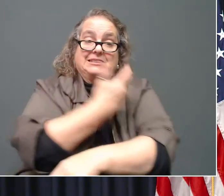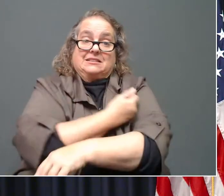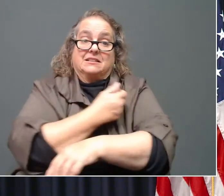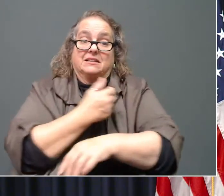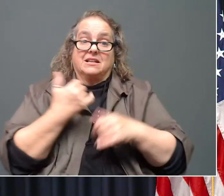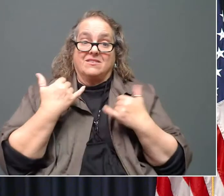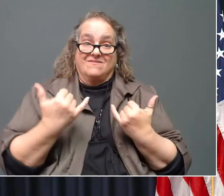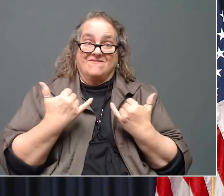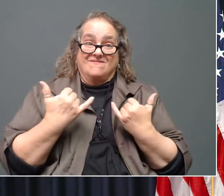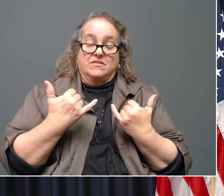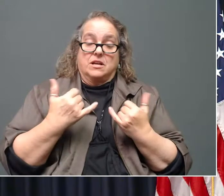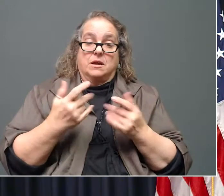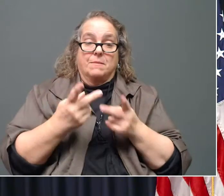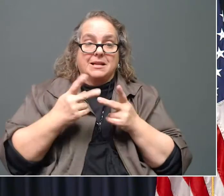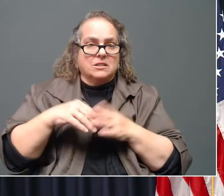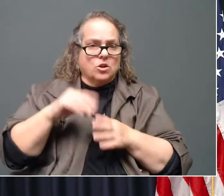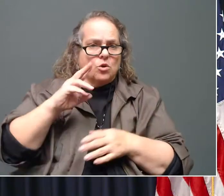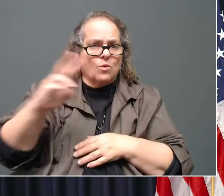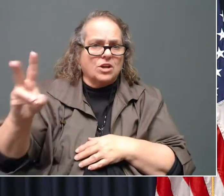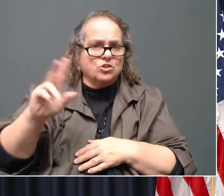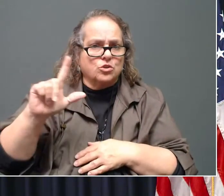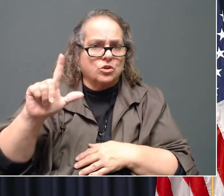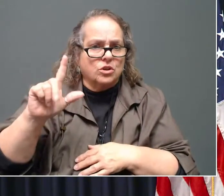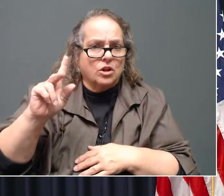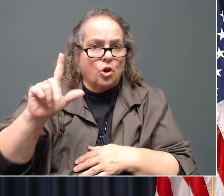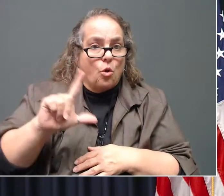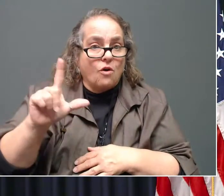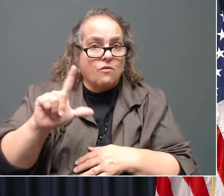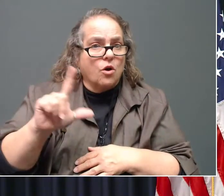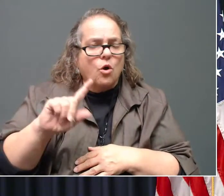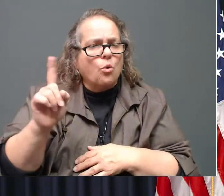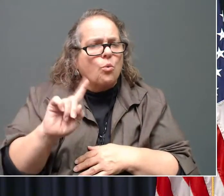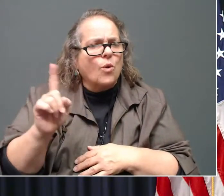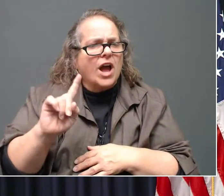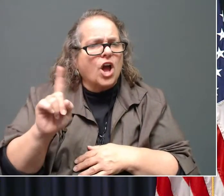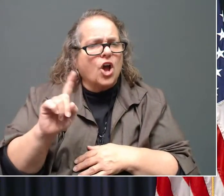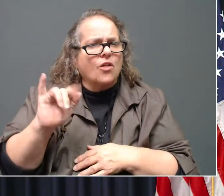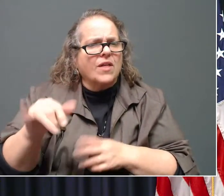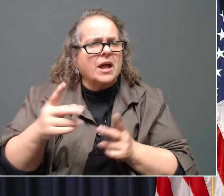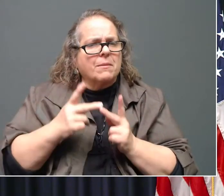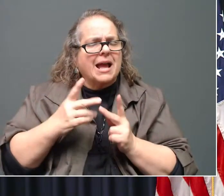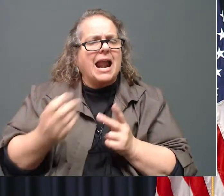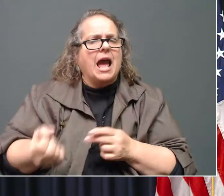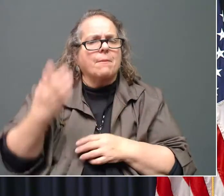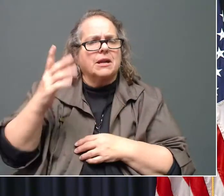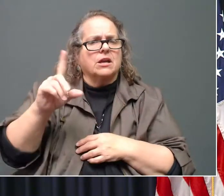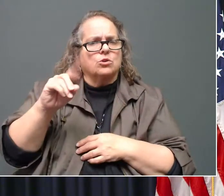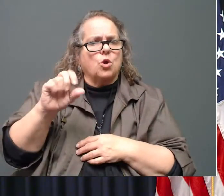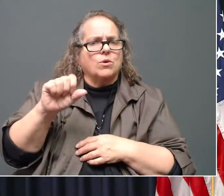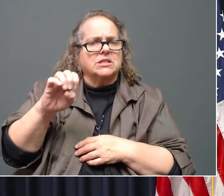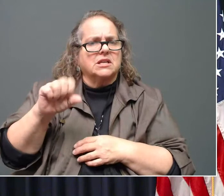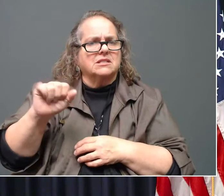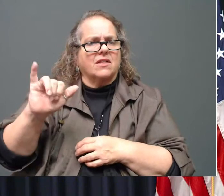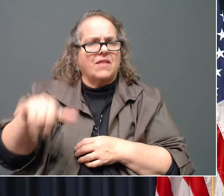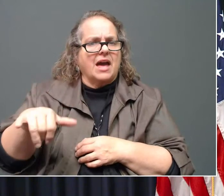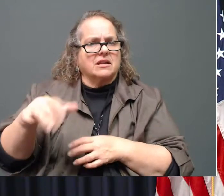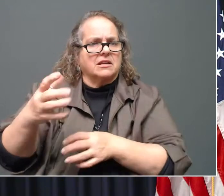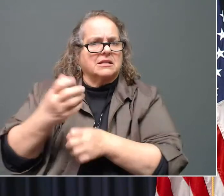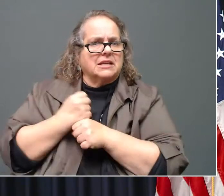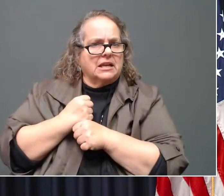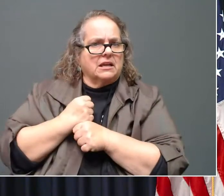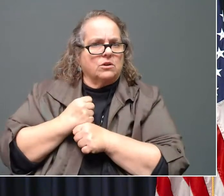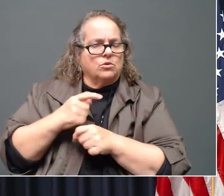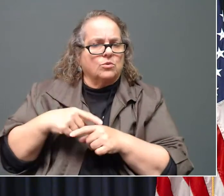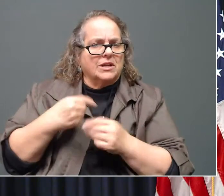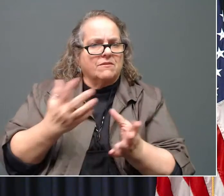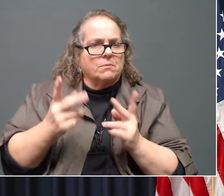you tell us where that site is located and how many doses that site is giving to people? Yeah,